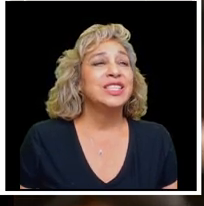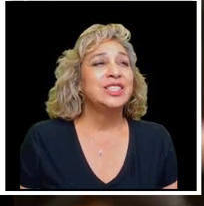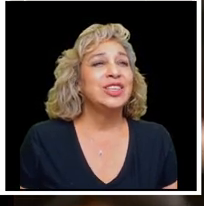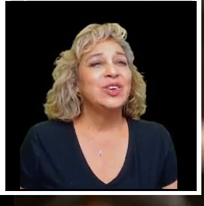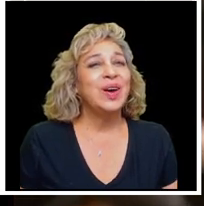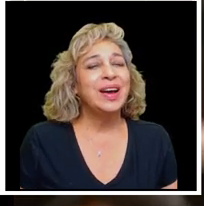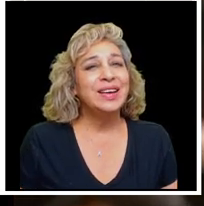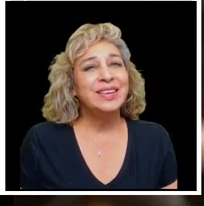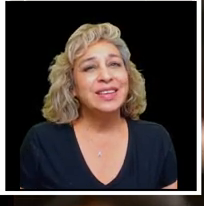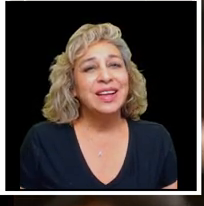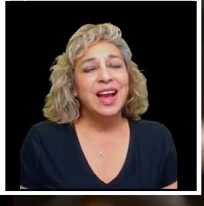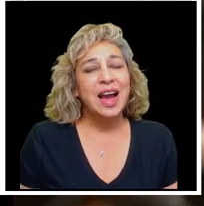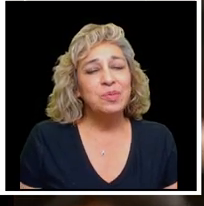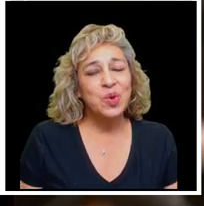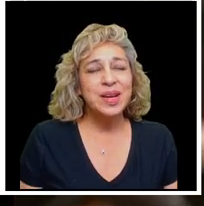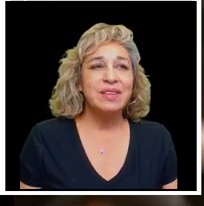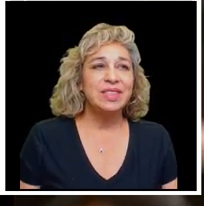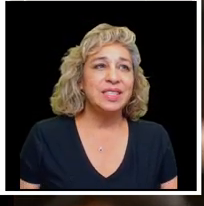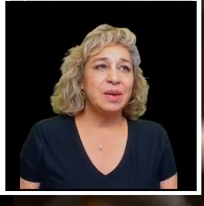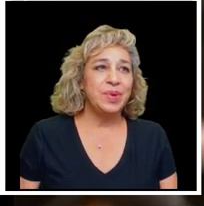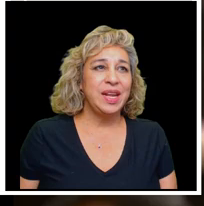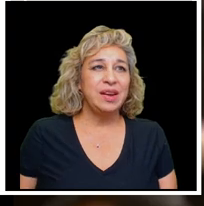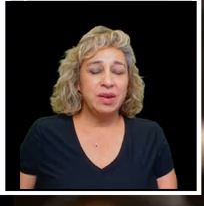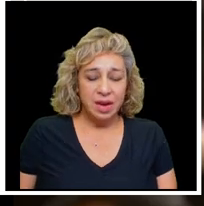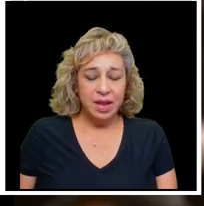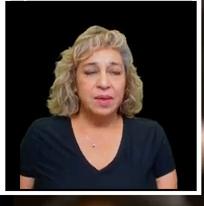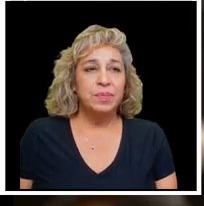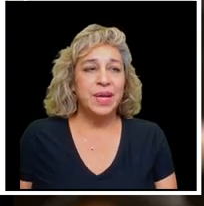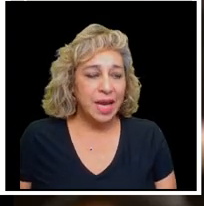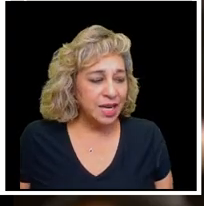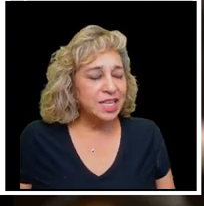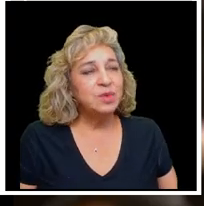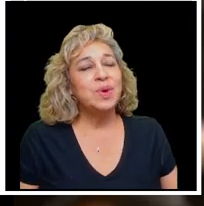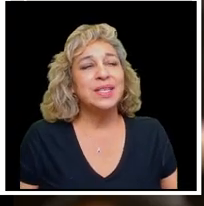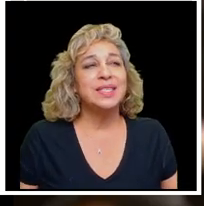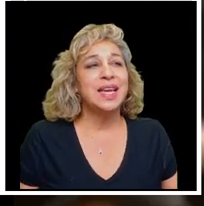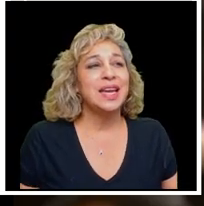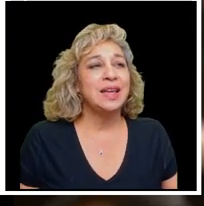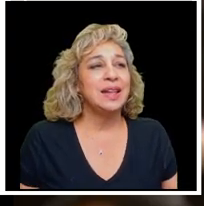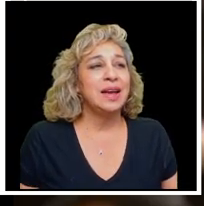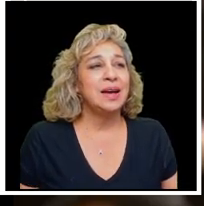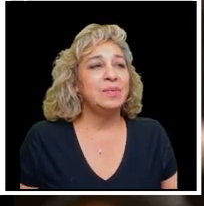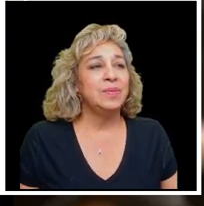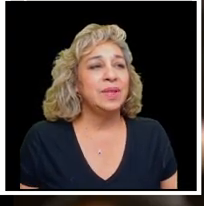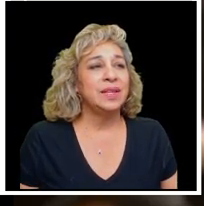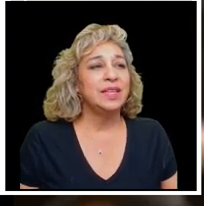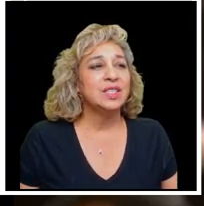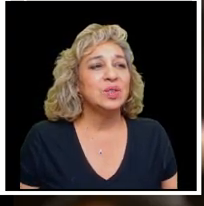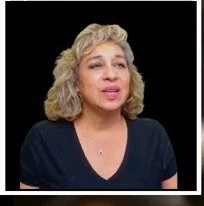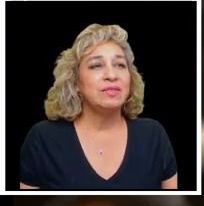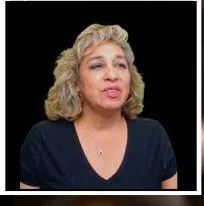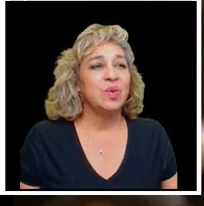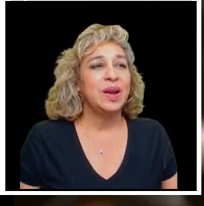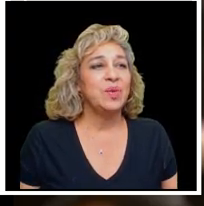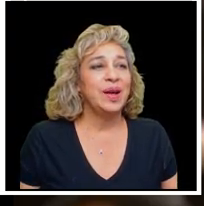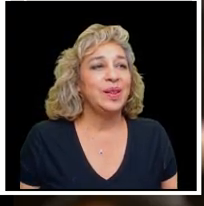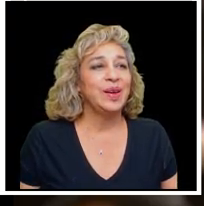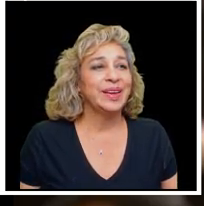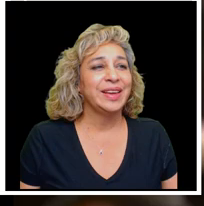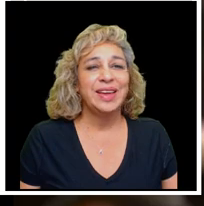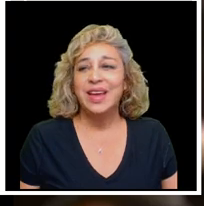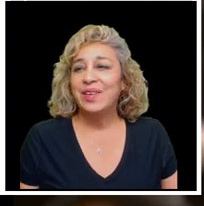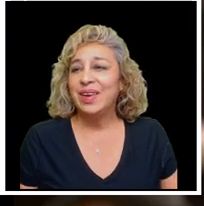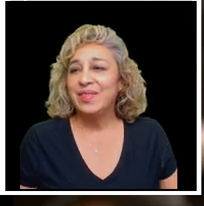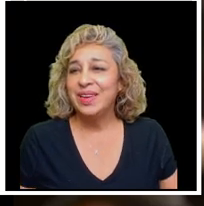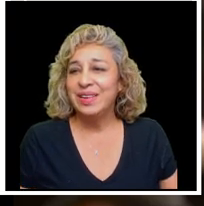so I'm going to have to stop it here but I did want to say this goes on for quite a while